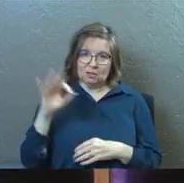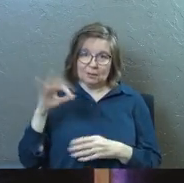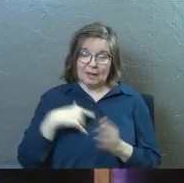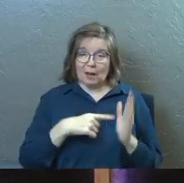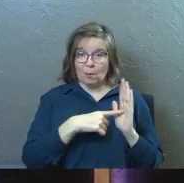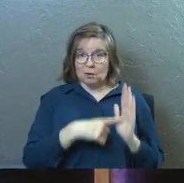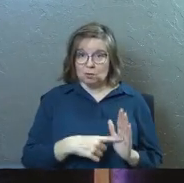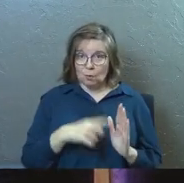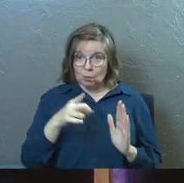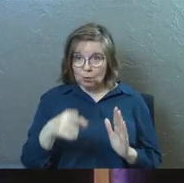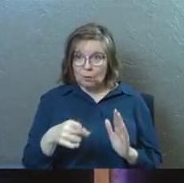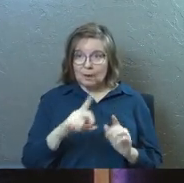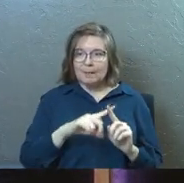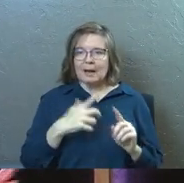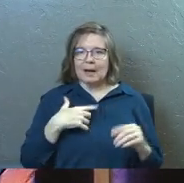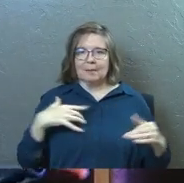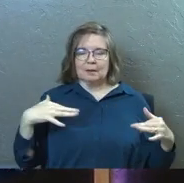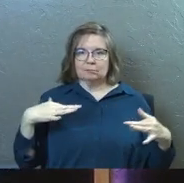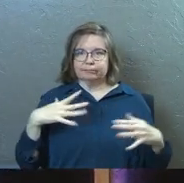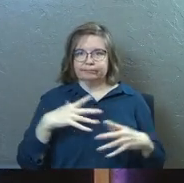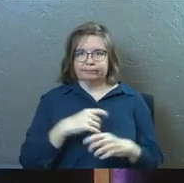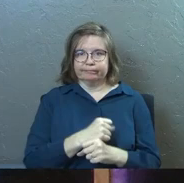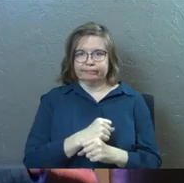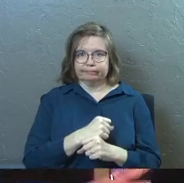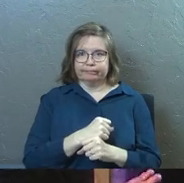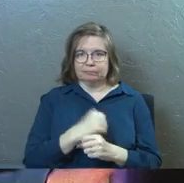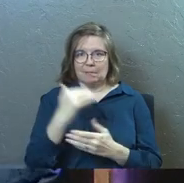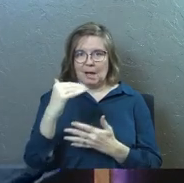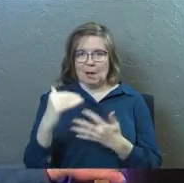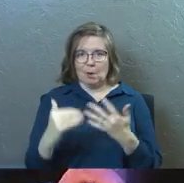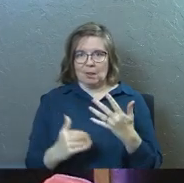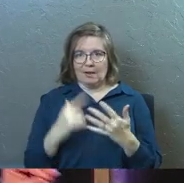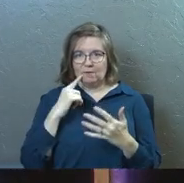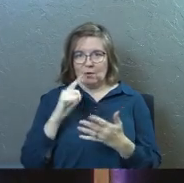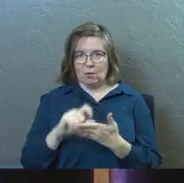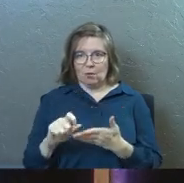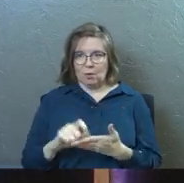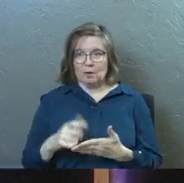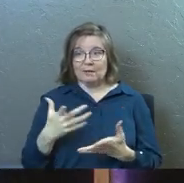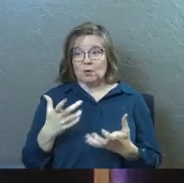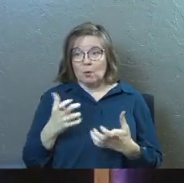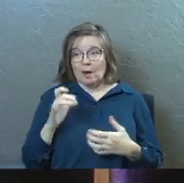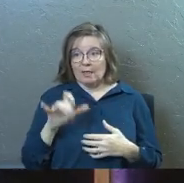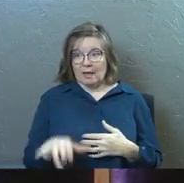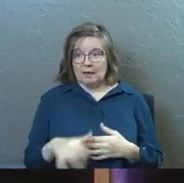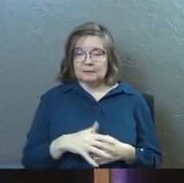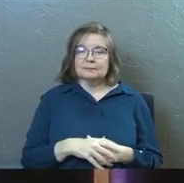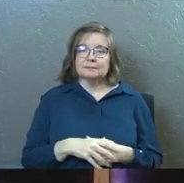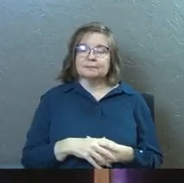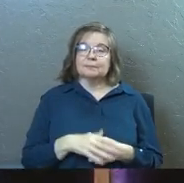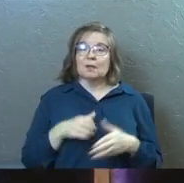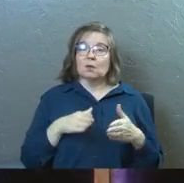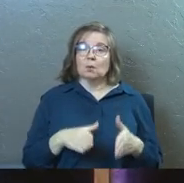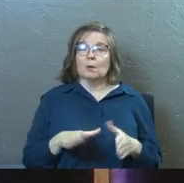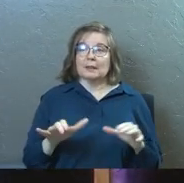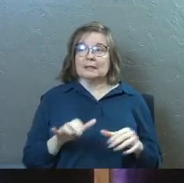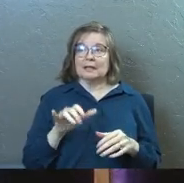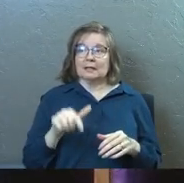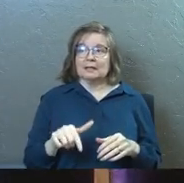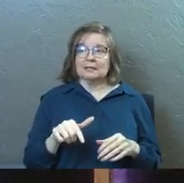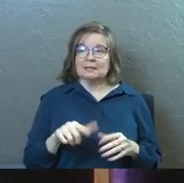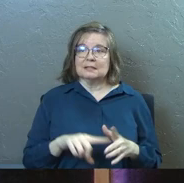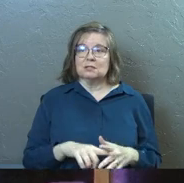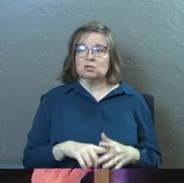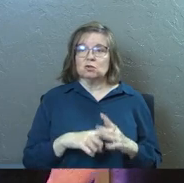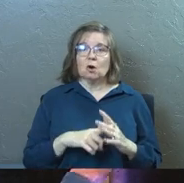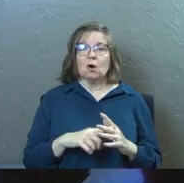want to point out to you, but I'm just going to give you an outline for your notes if you would like that. The way he does this is